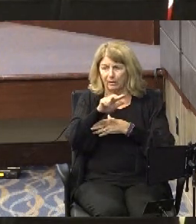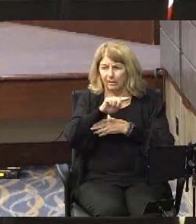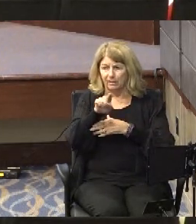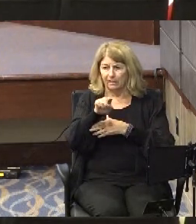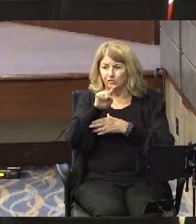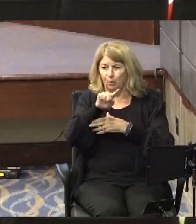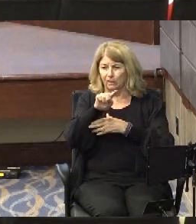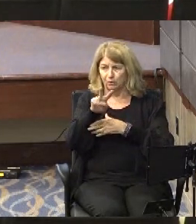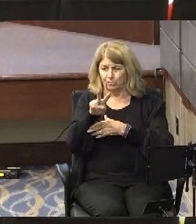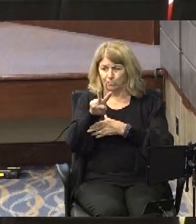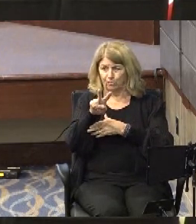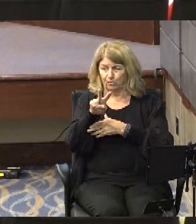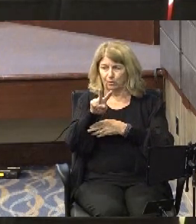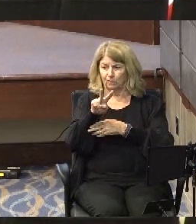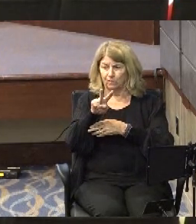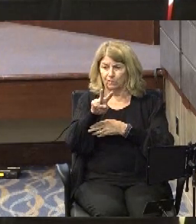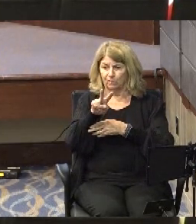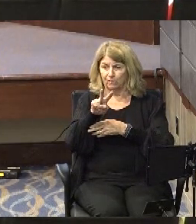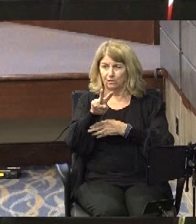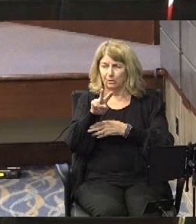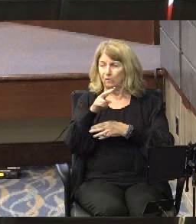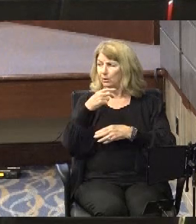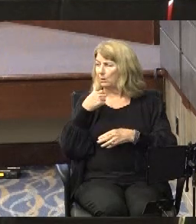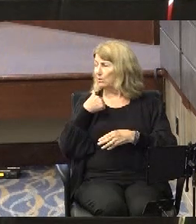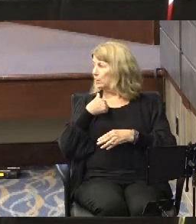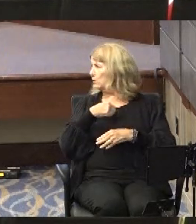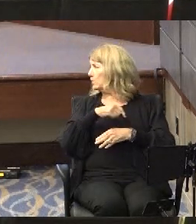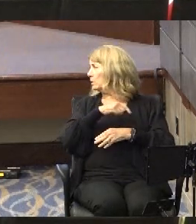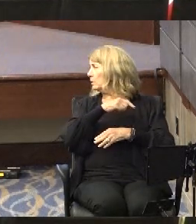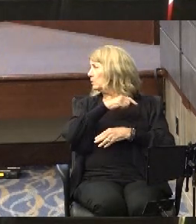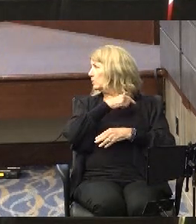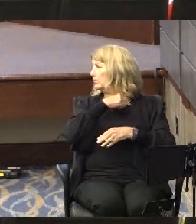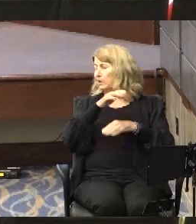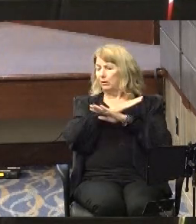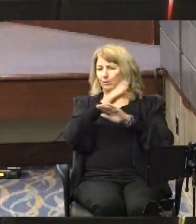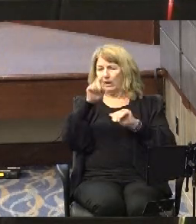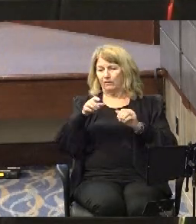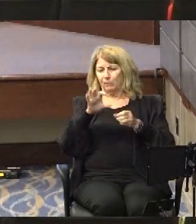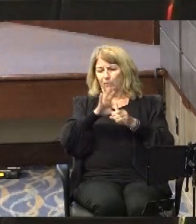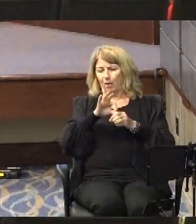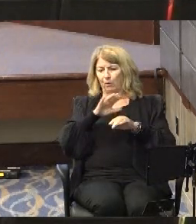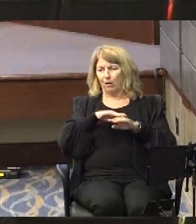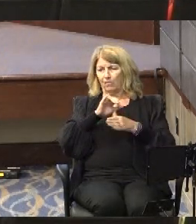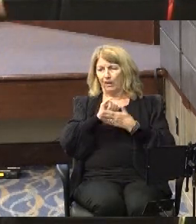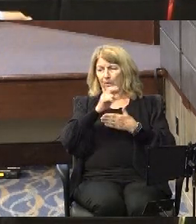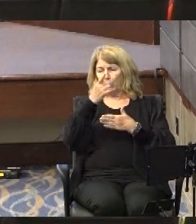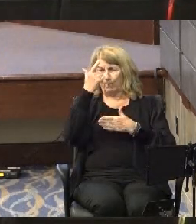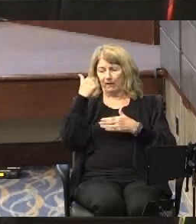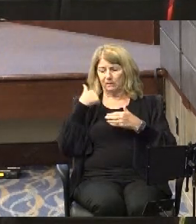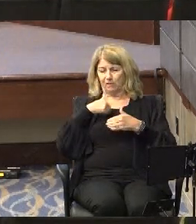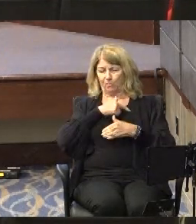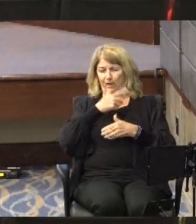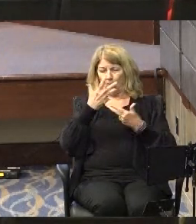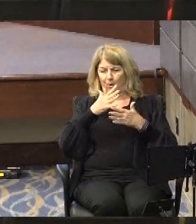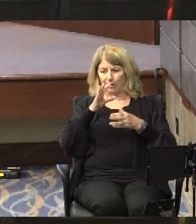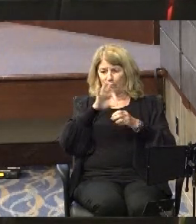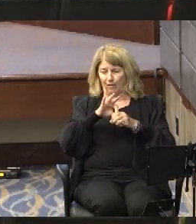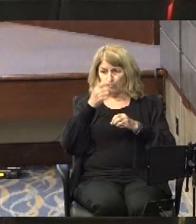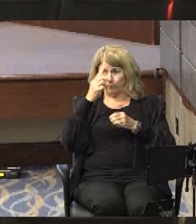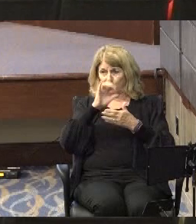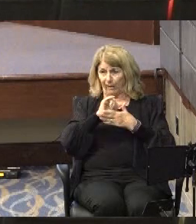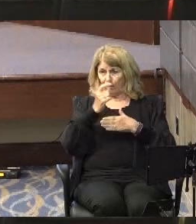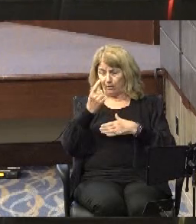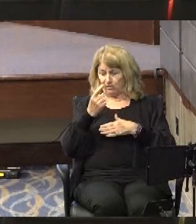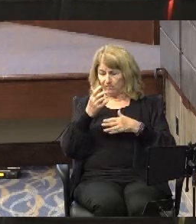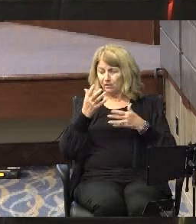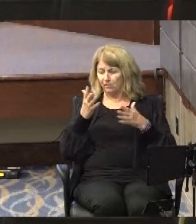2023-128. You do not have to vote on the continuance to vote it down since we already voted the whole issue down. That's correct. Okay.